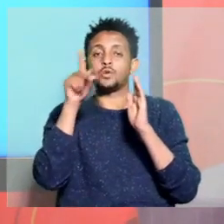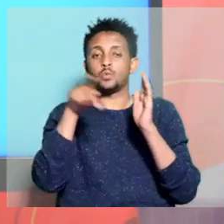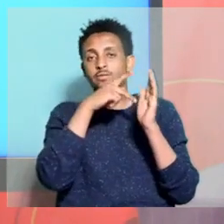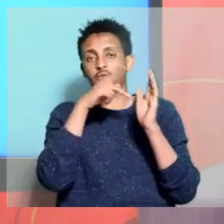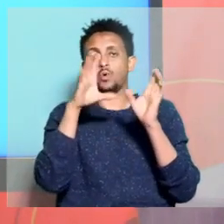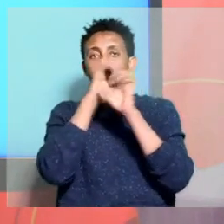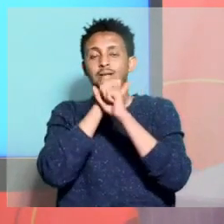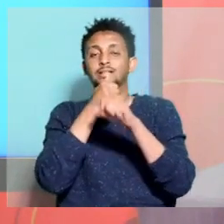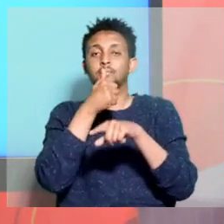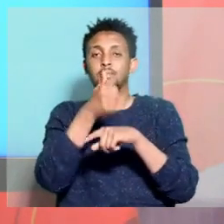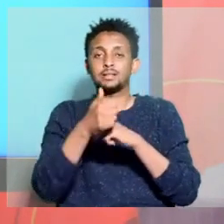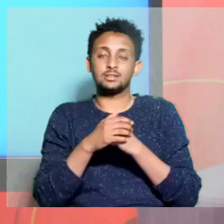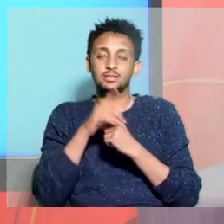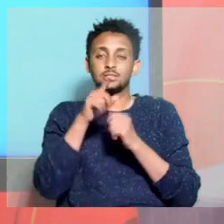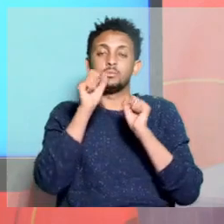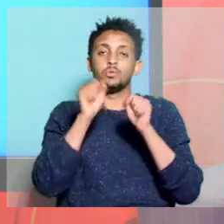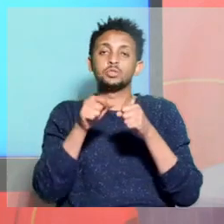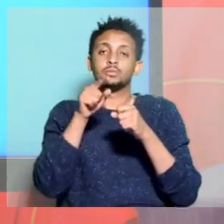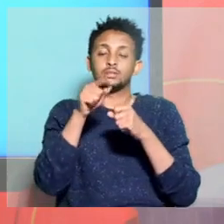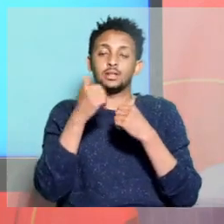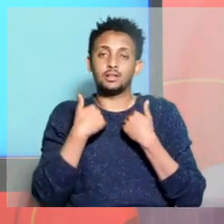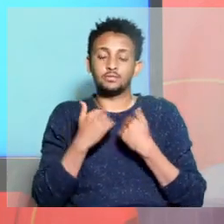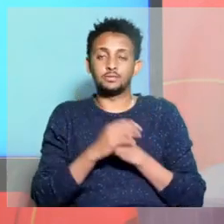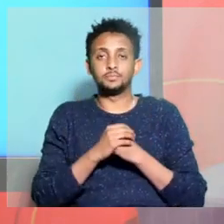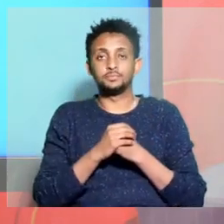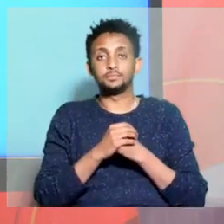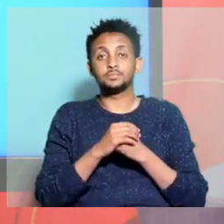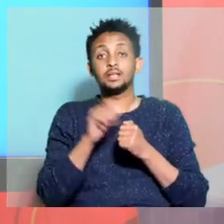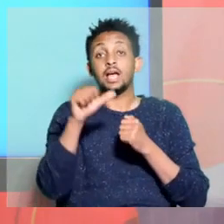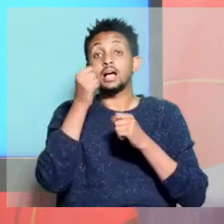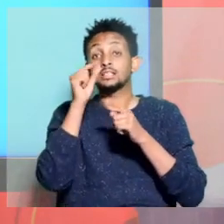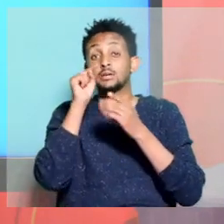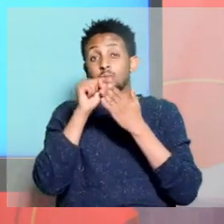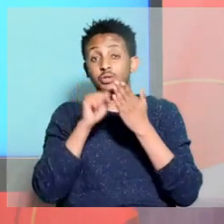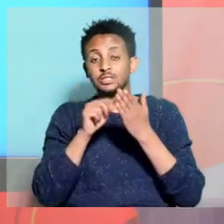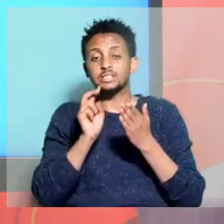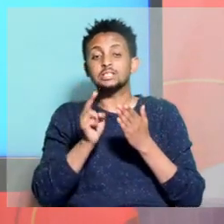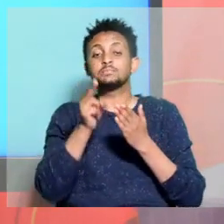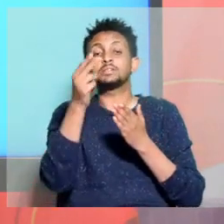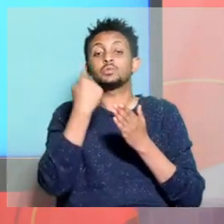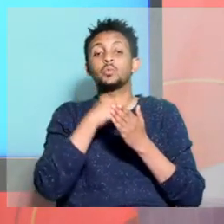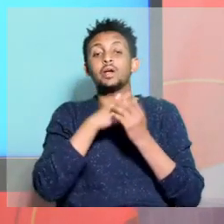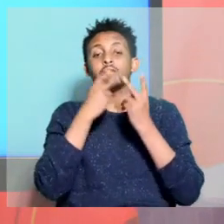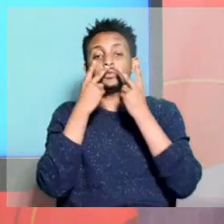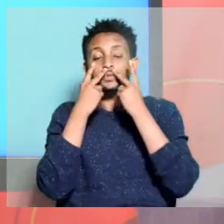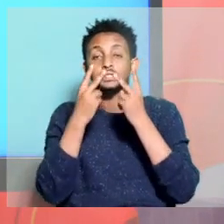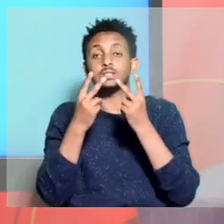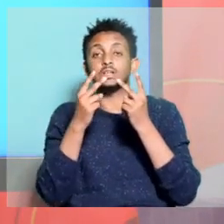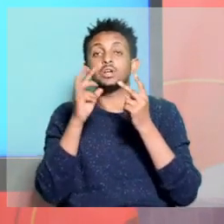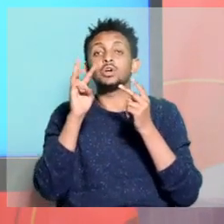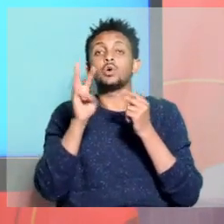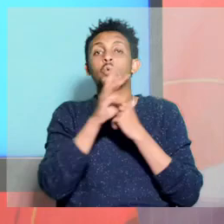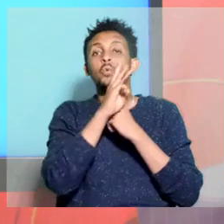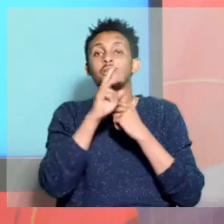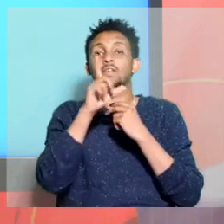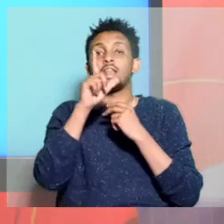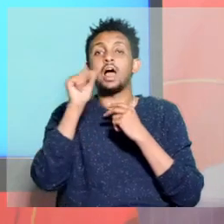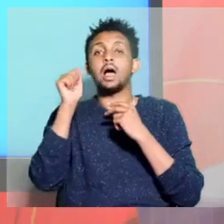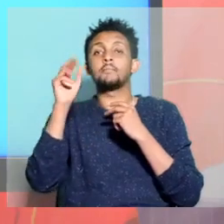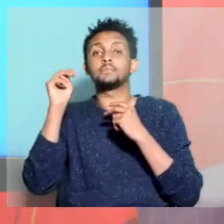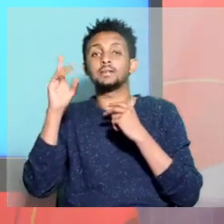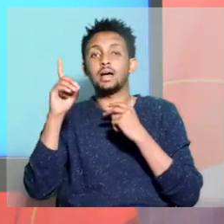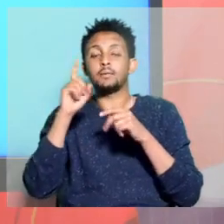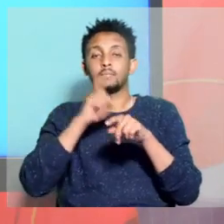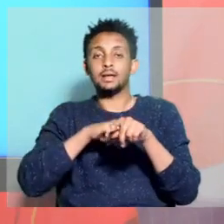is completely passing. It's possible to have that. And the other point is the speed. So far we have seen wavelengths, lambda,